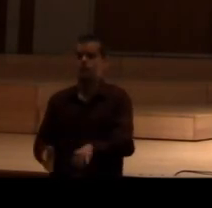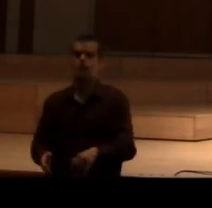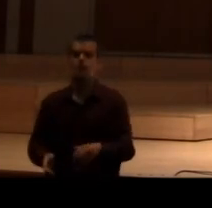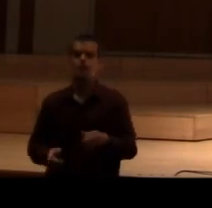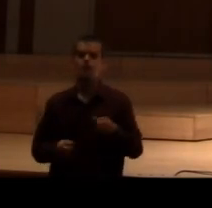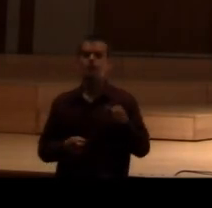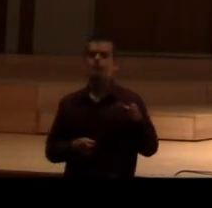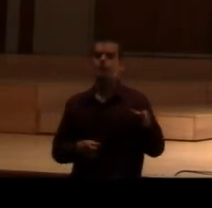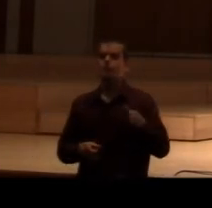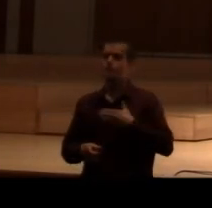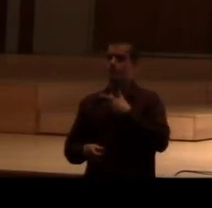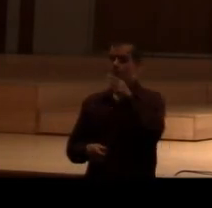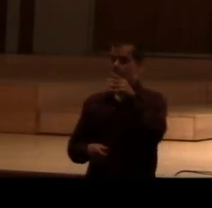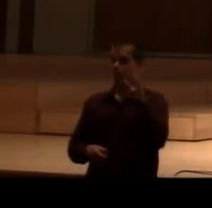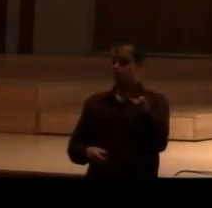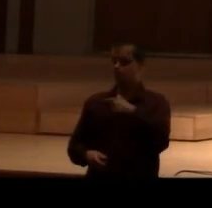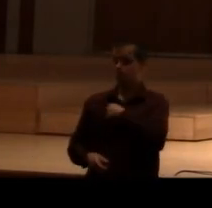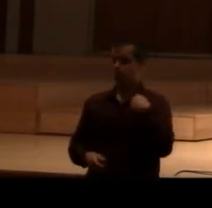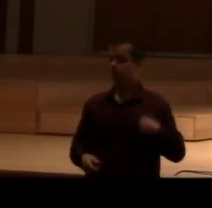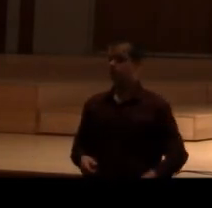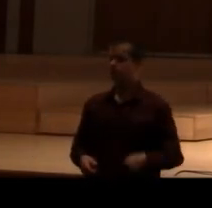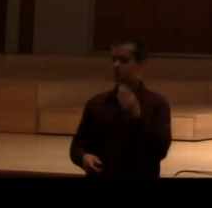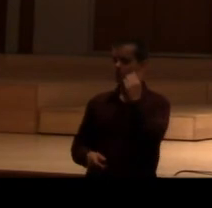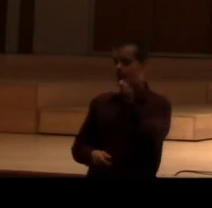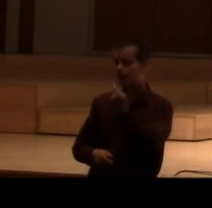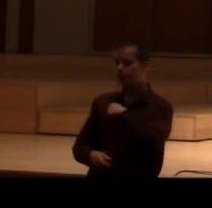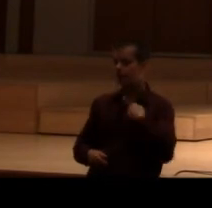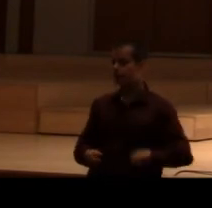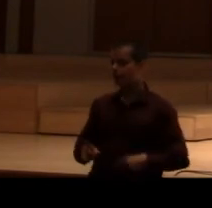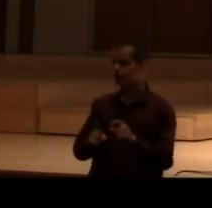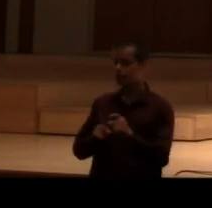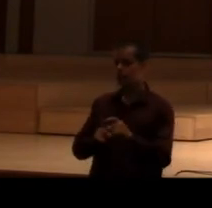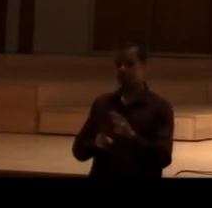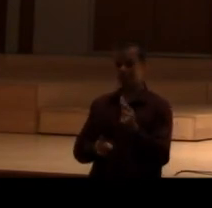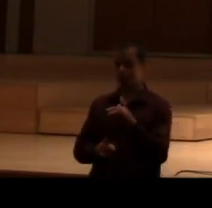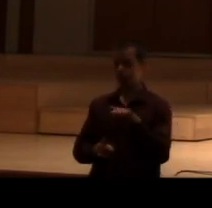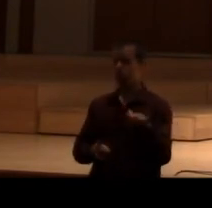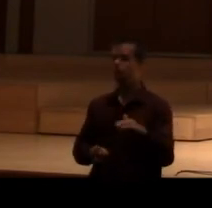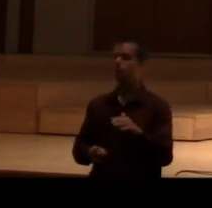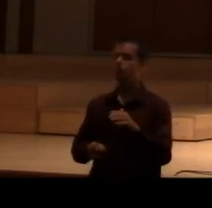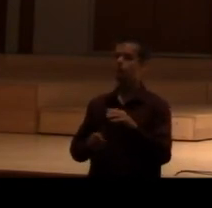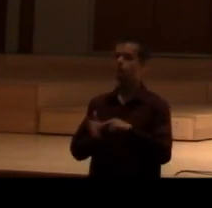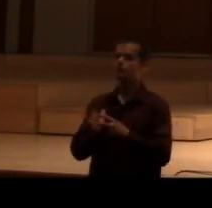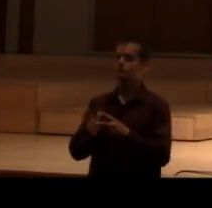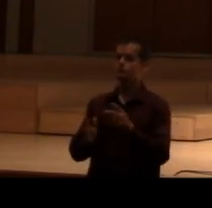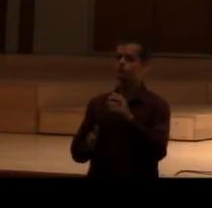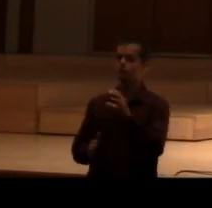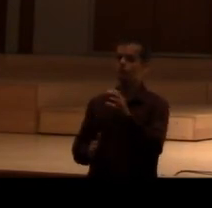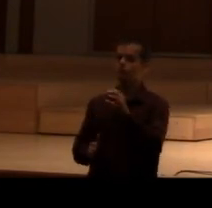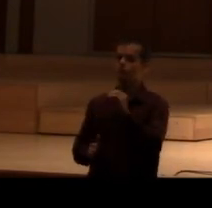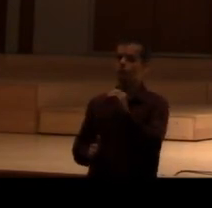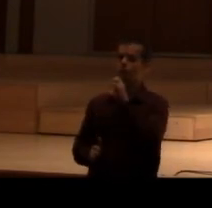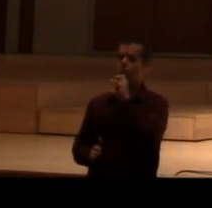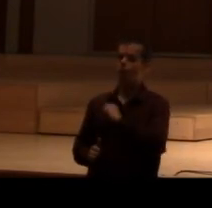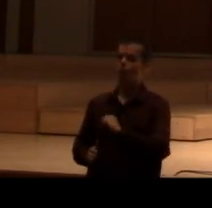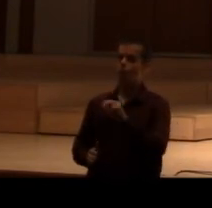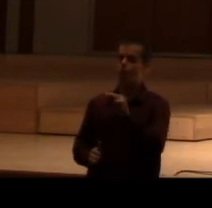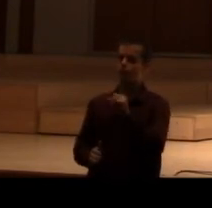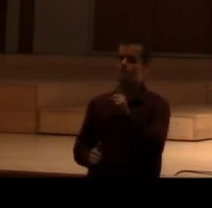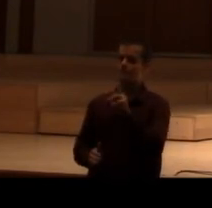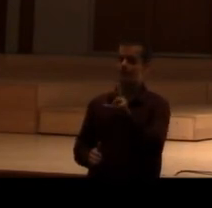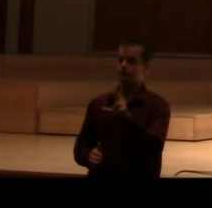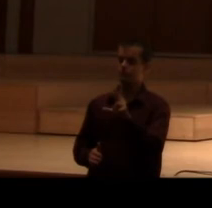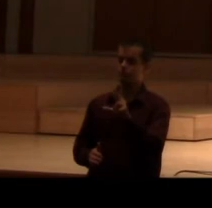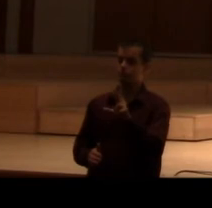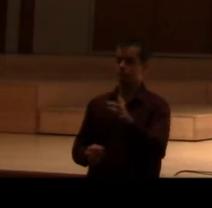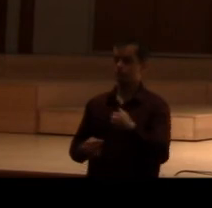teacher, laosha, and it literally means old master. So to be a young old master is somewhat incongruous. But I